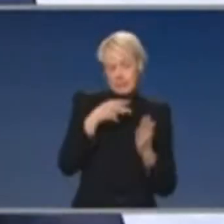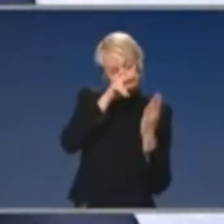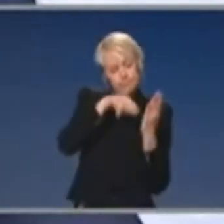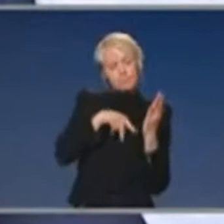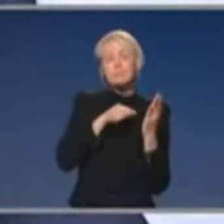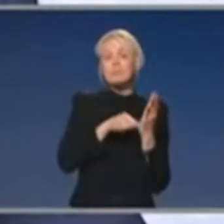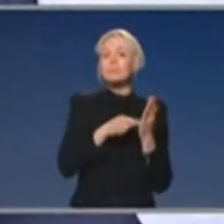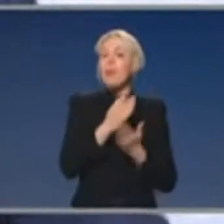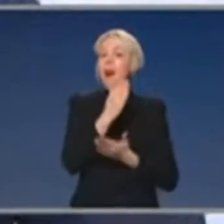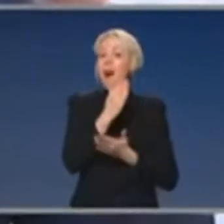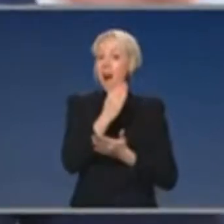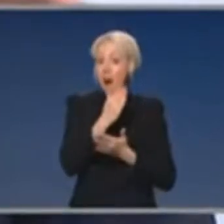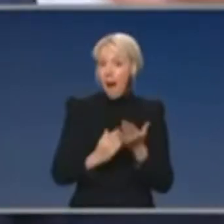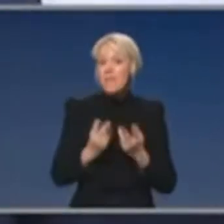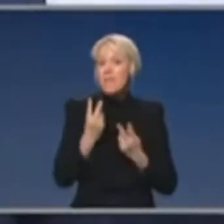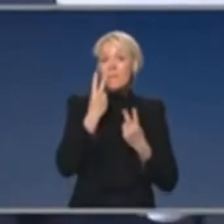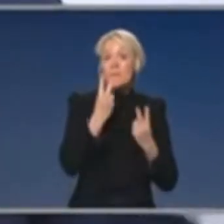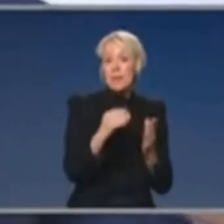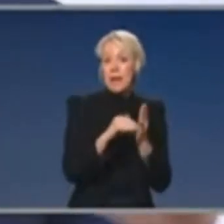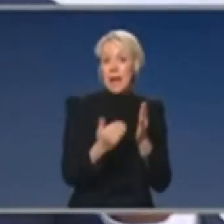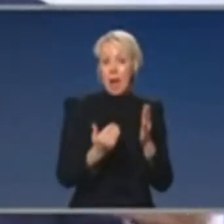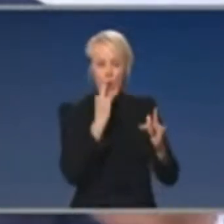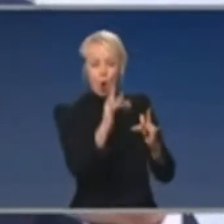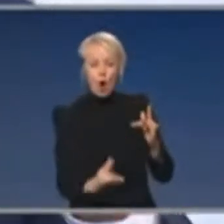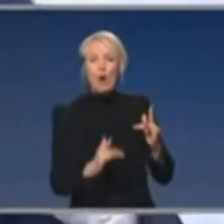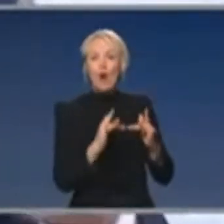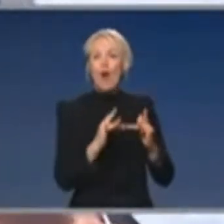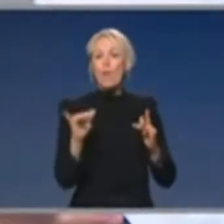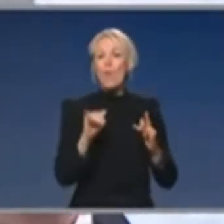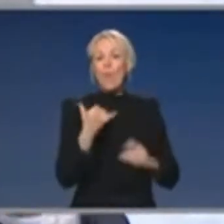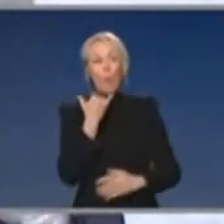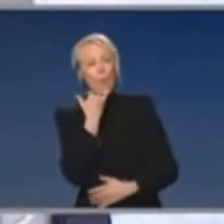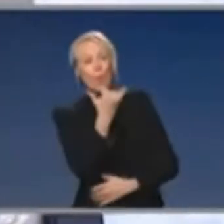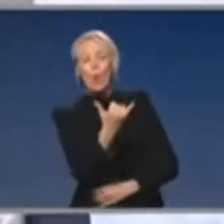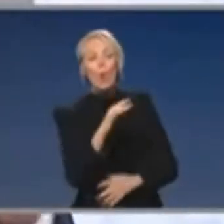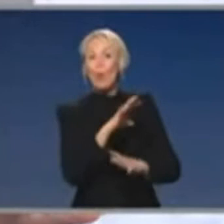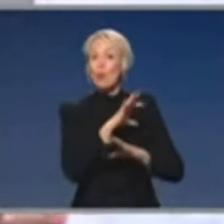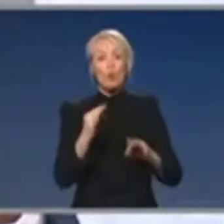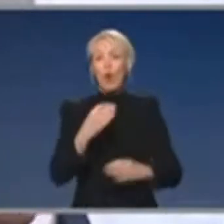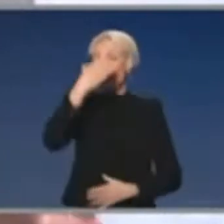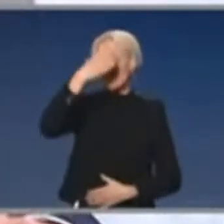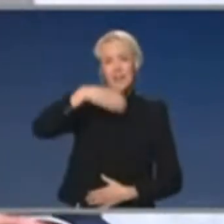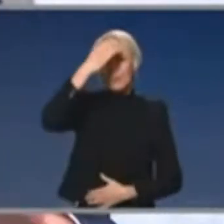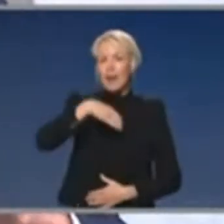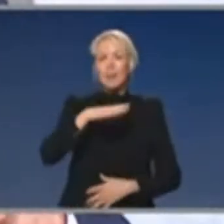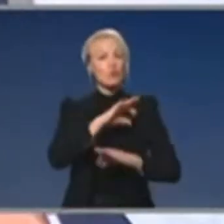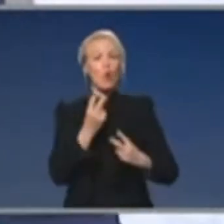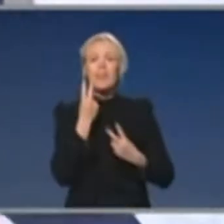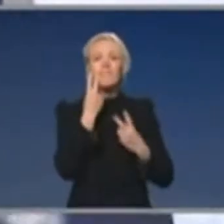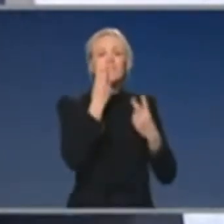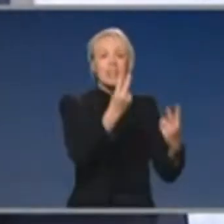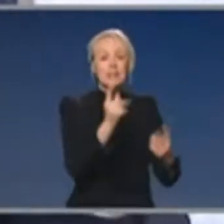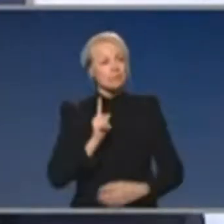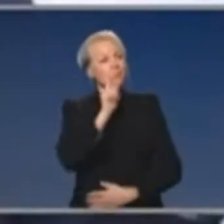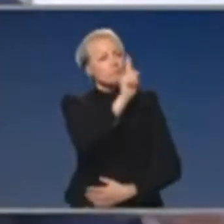actually now being delivered through telehealth. So the overall total number of support services provided under those telehealth arrangements